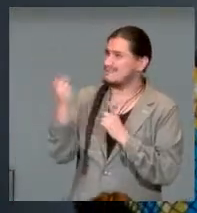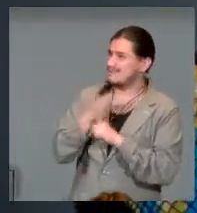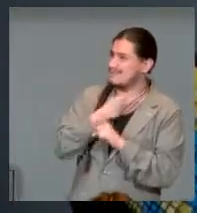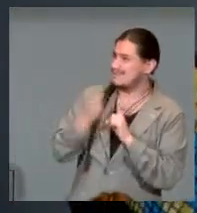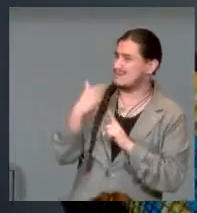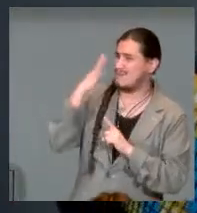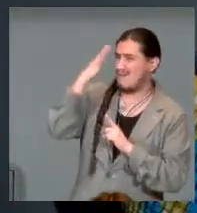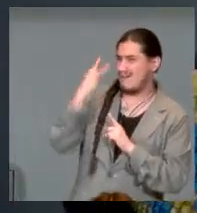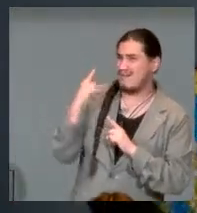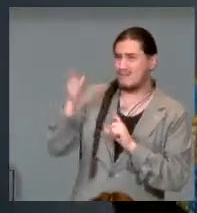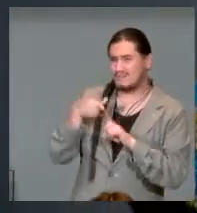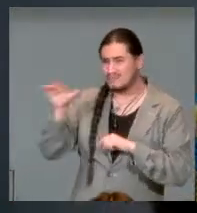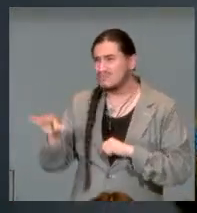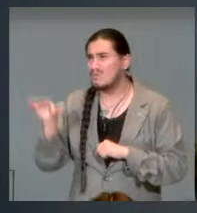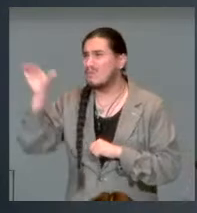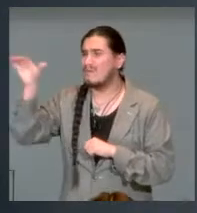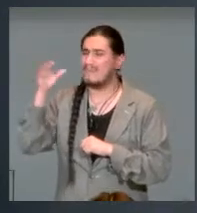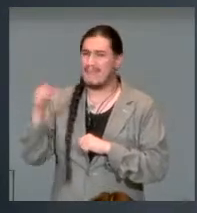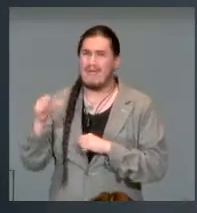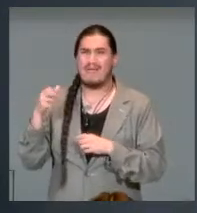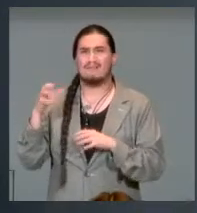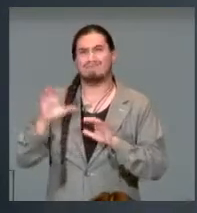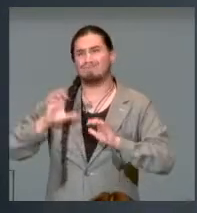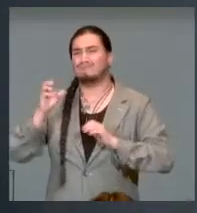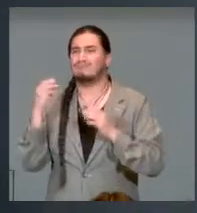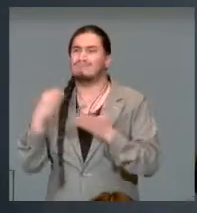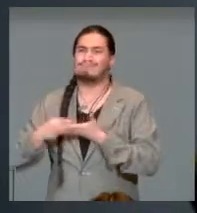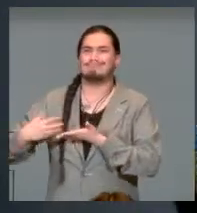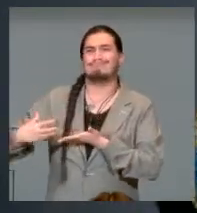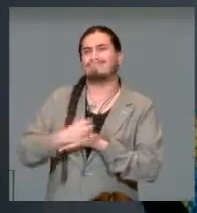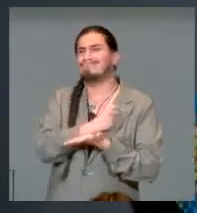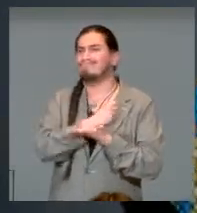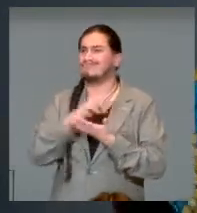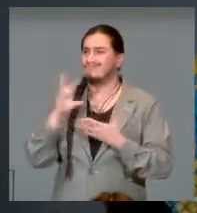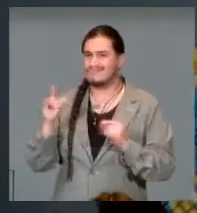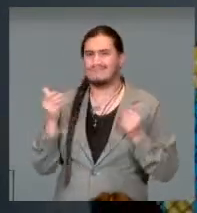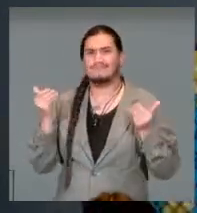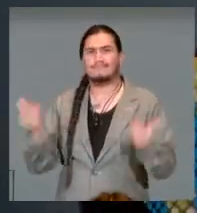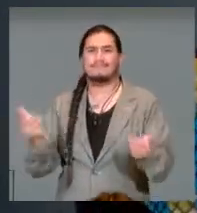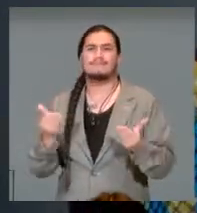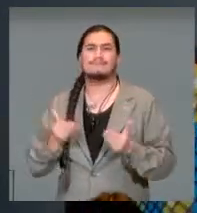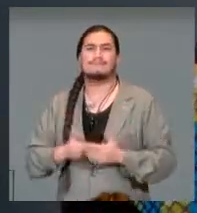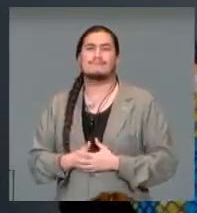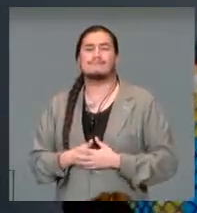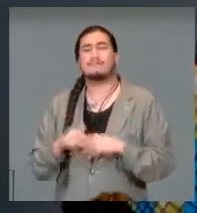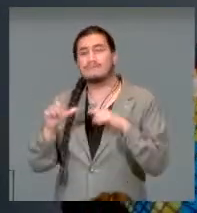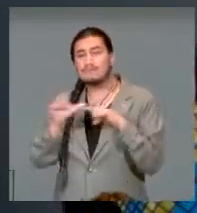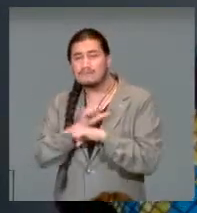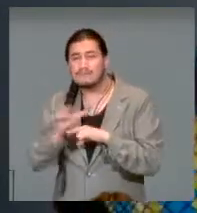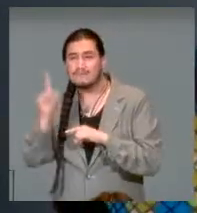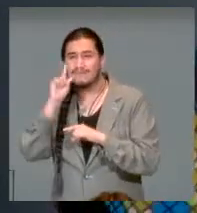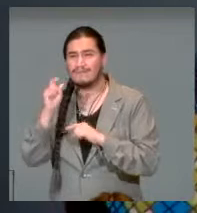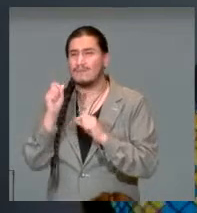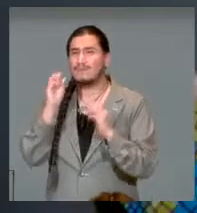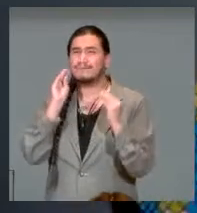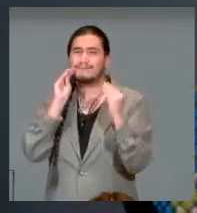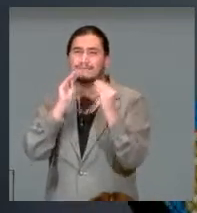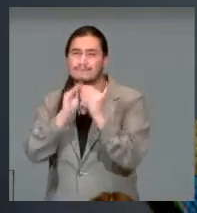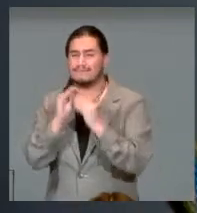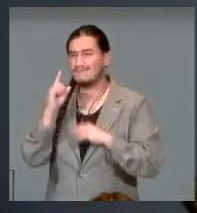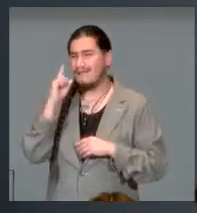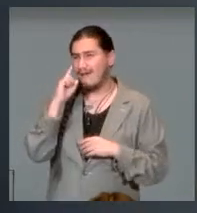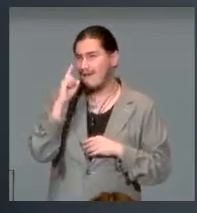and when she grew up, shake that money maker, so she did. The breath is a swollen kiss in the eye